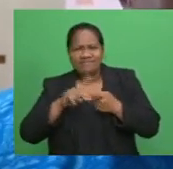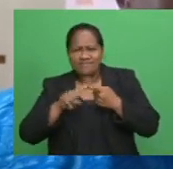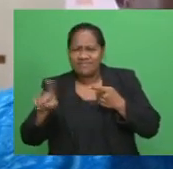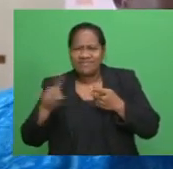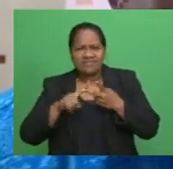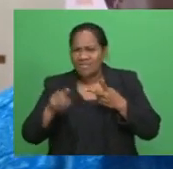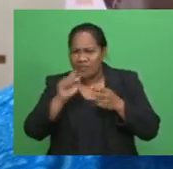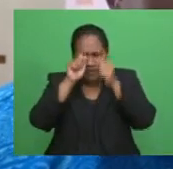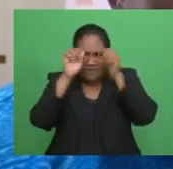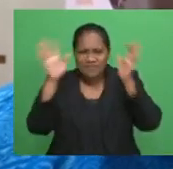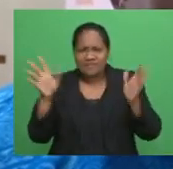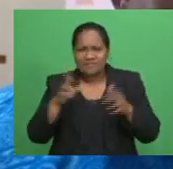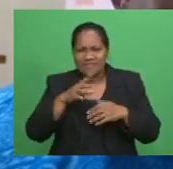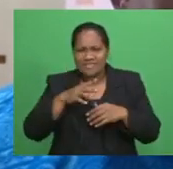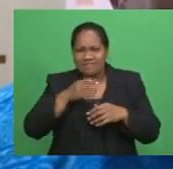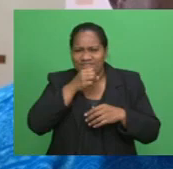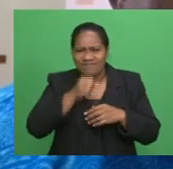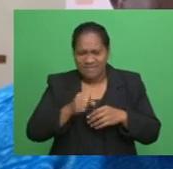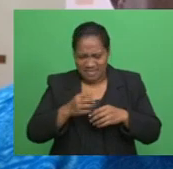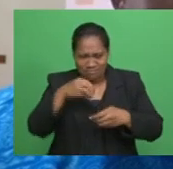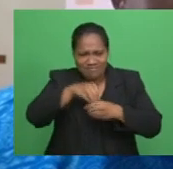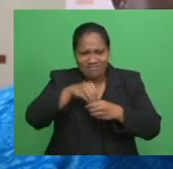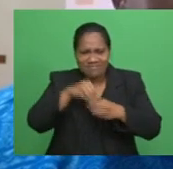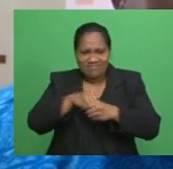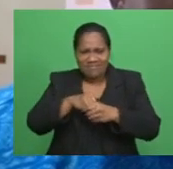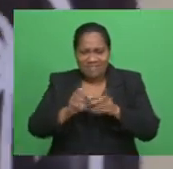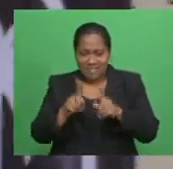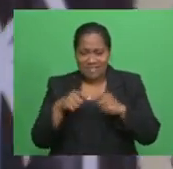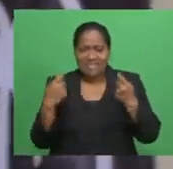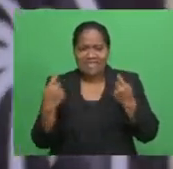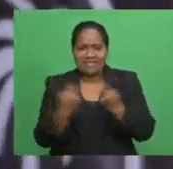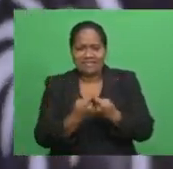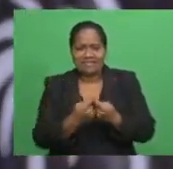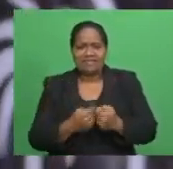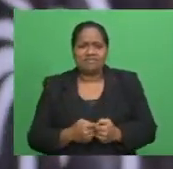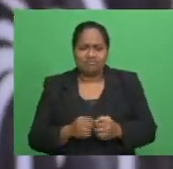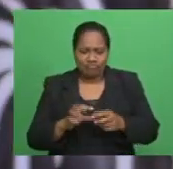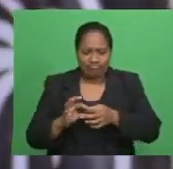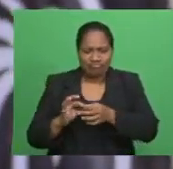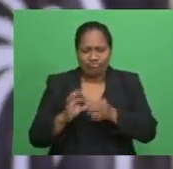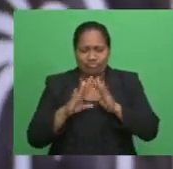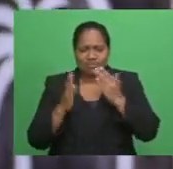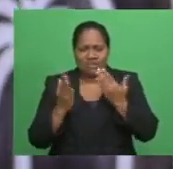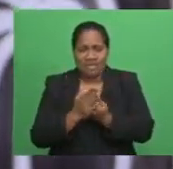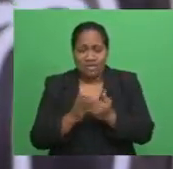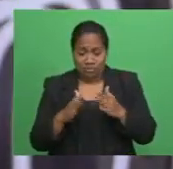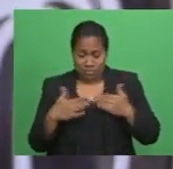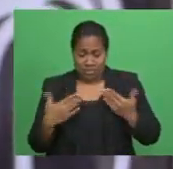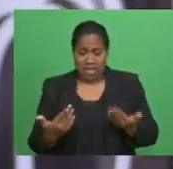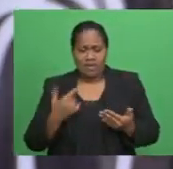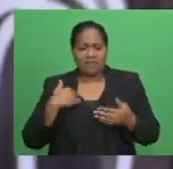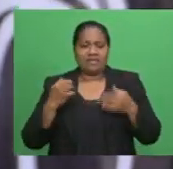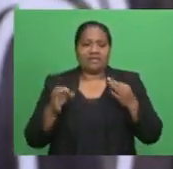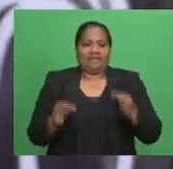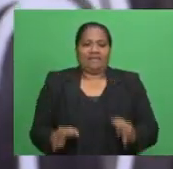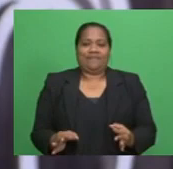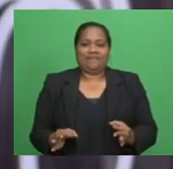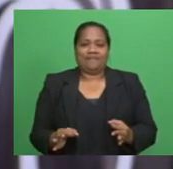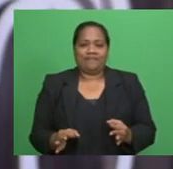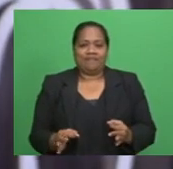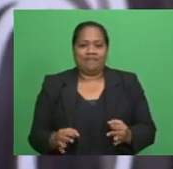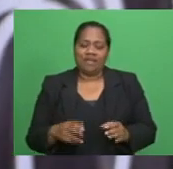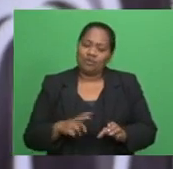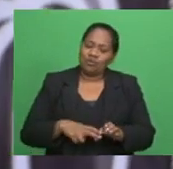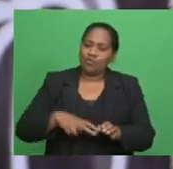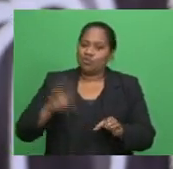Sudia Koto, and Kelly Leweri, and I've decided to retire